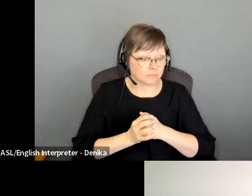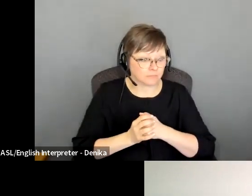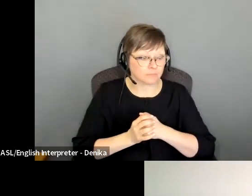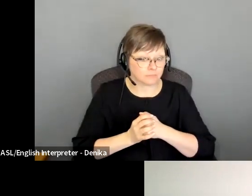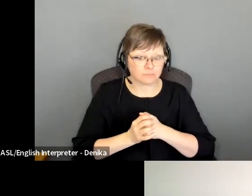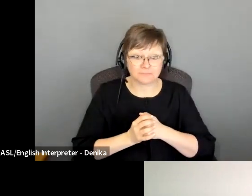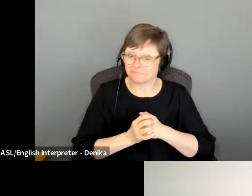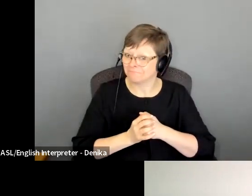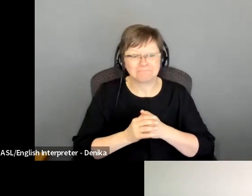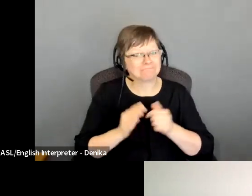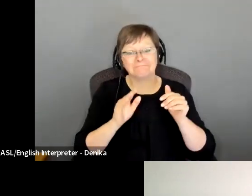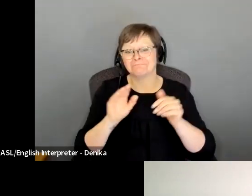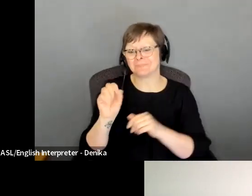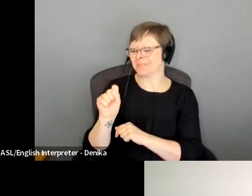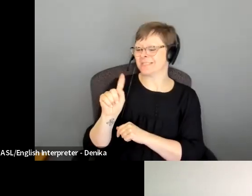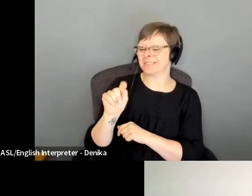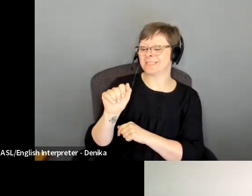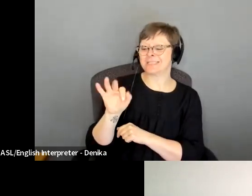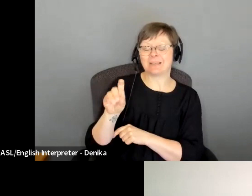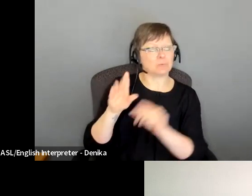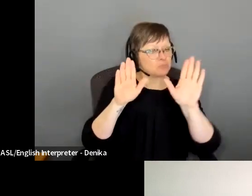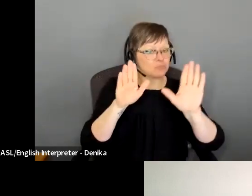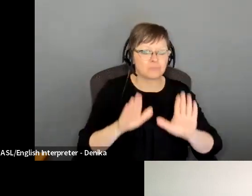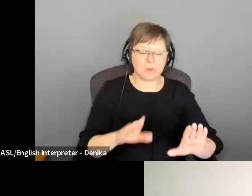Great. These are all great responses.